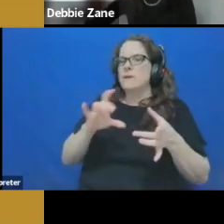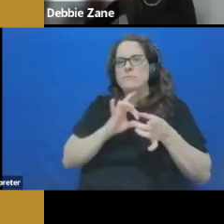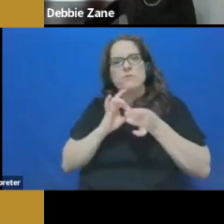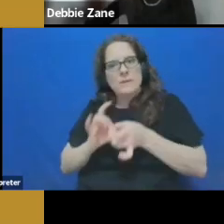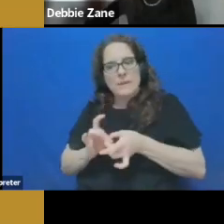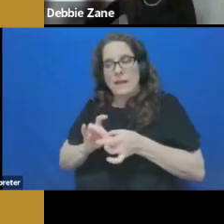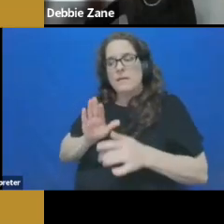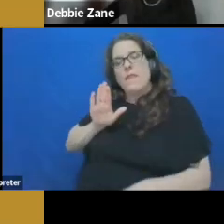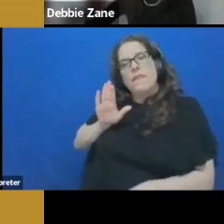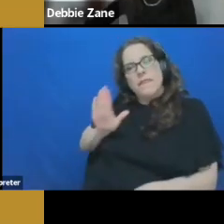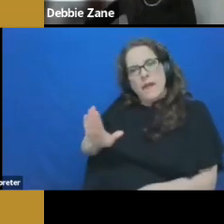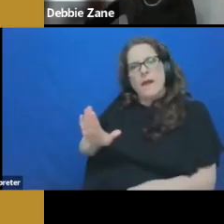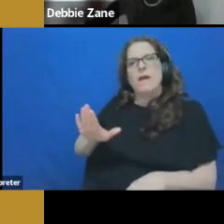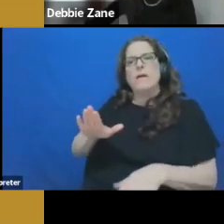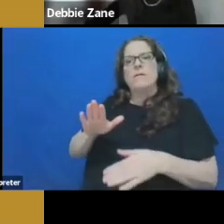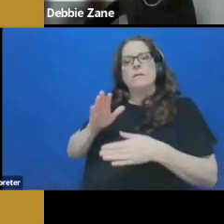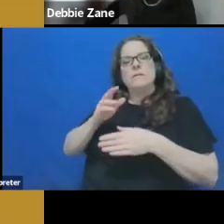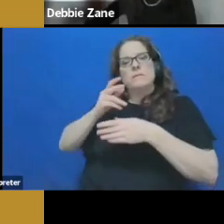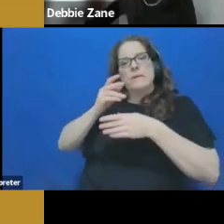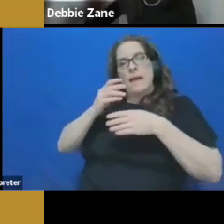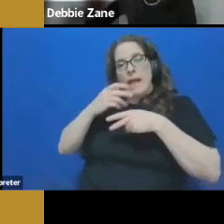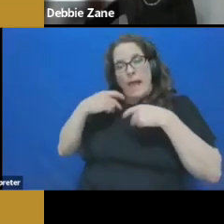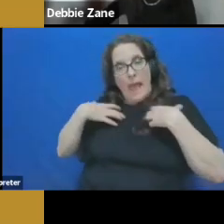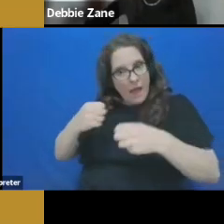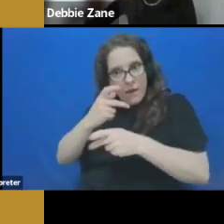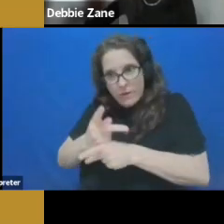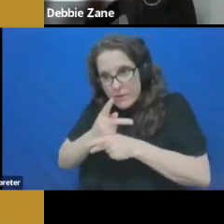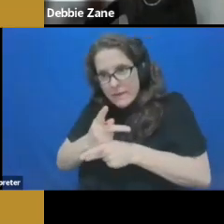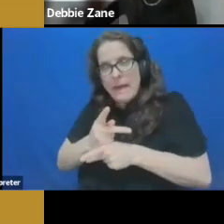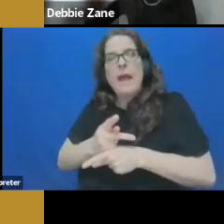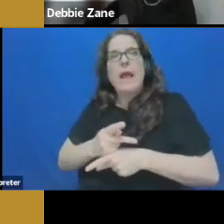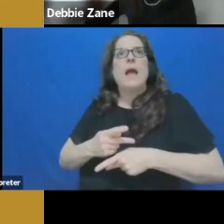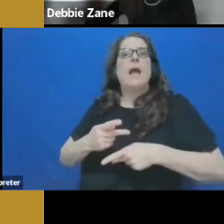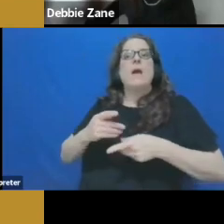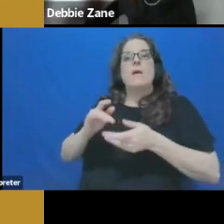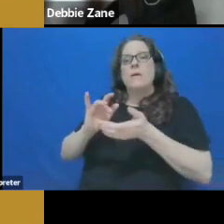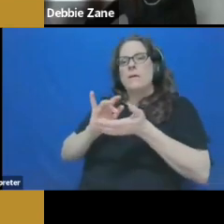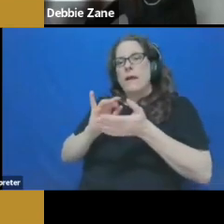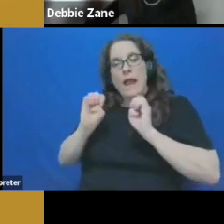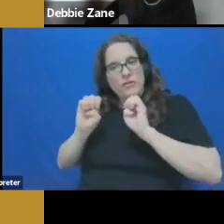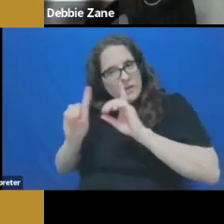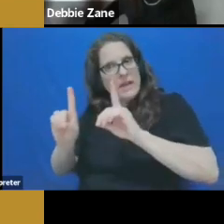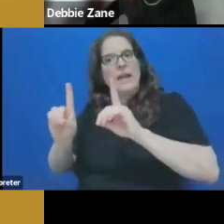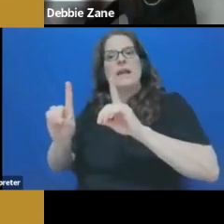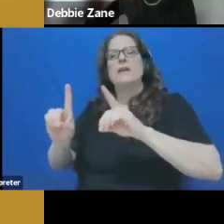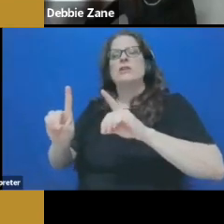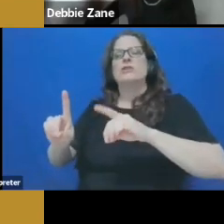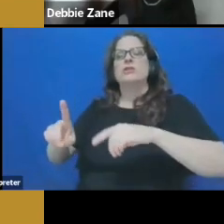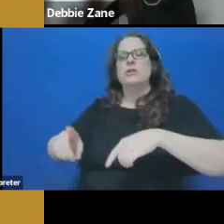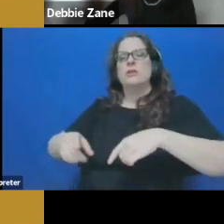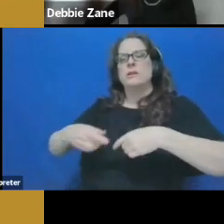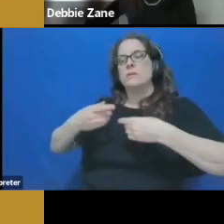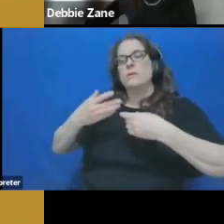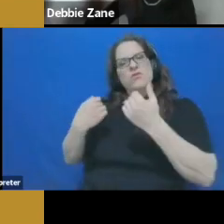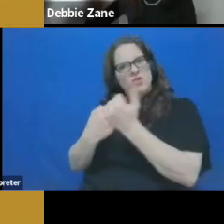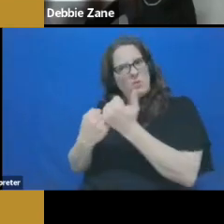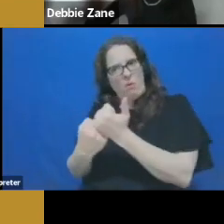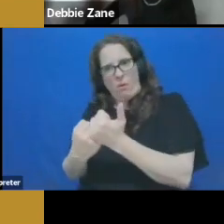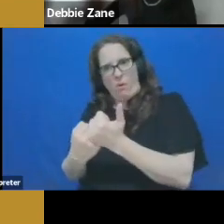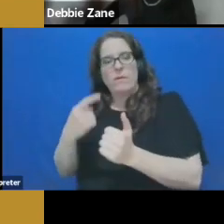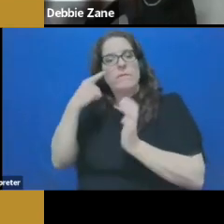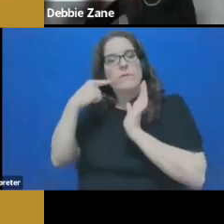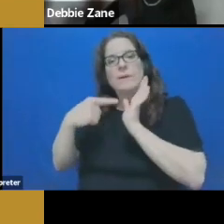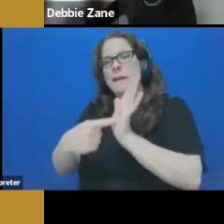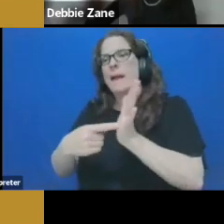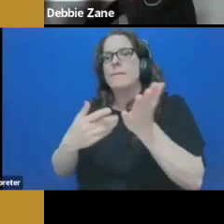education, comfort, or support. Examples include care providers, care